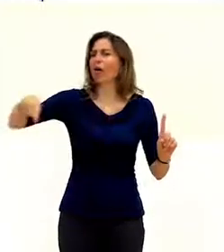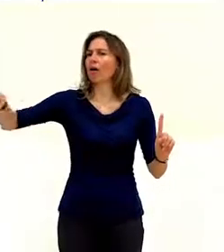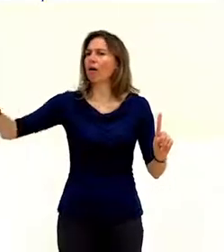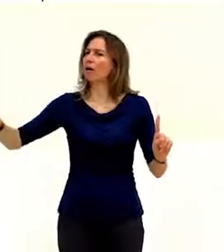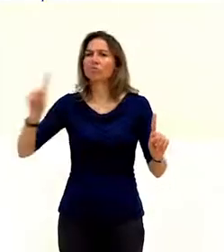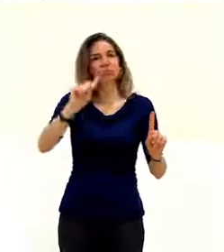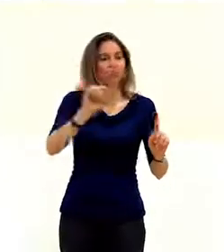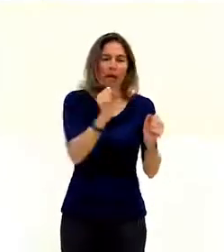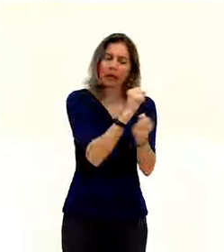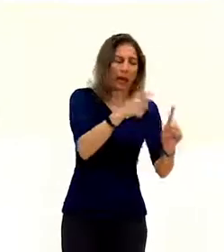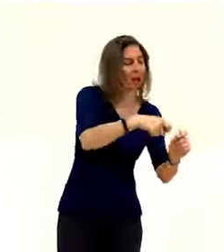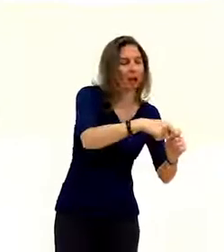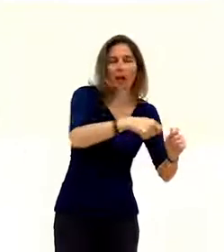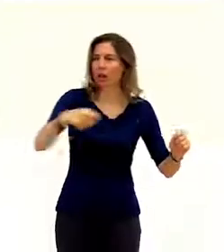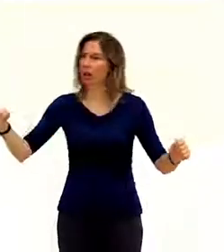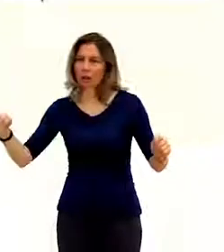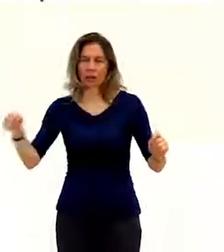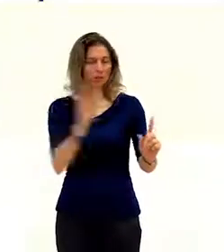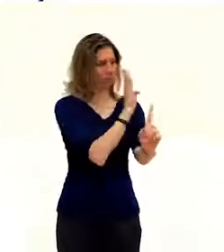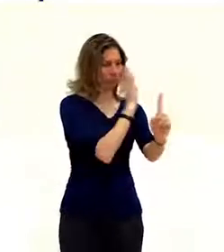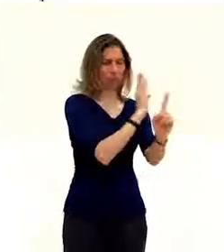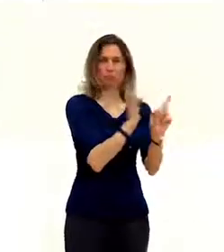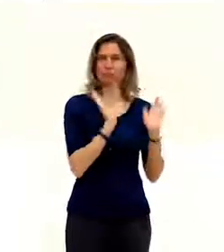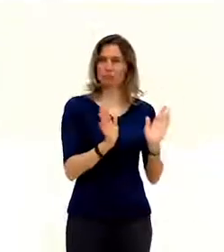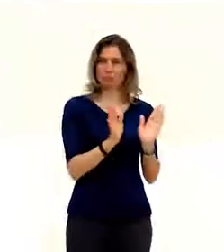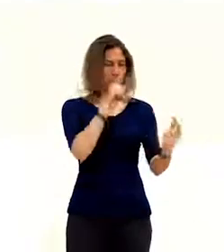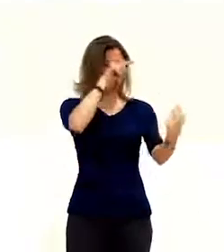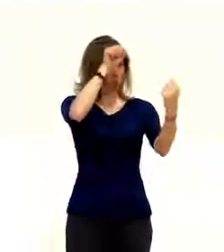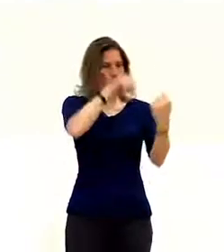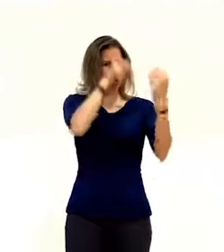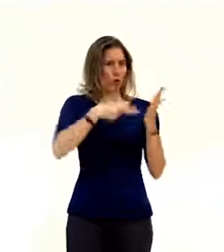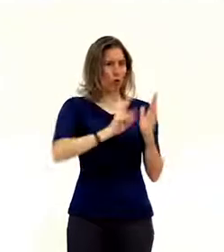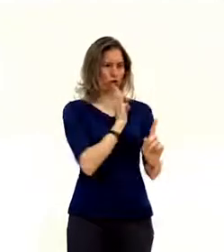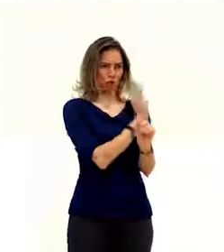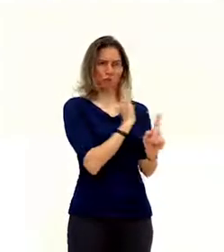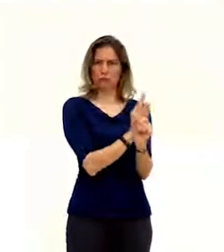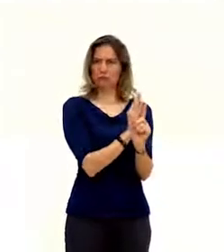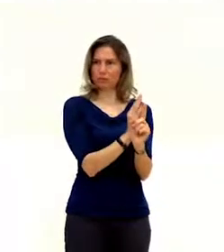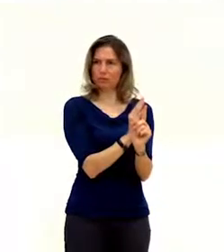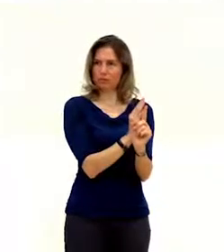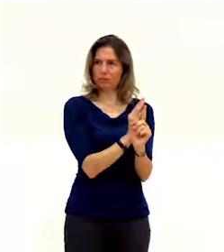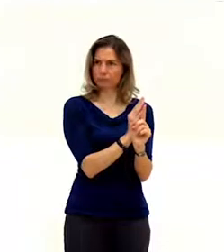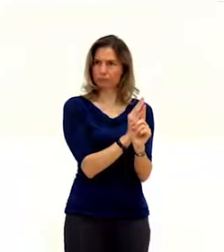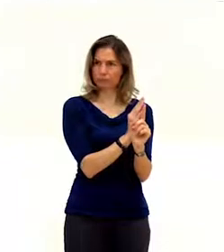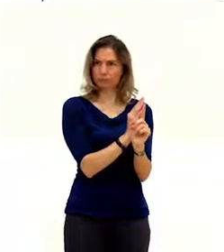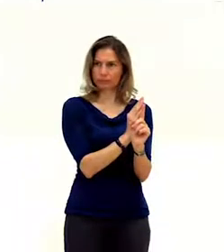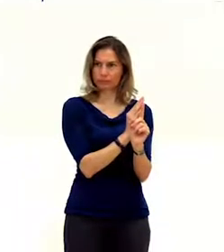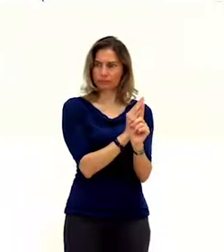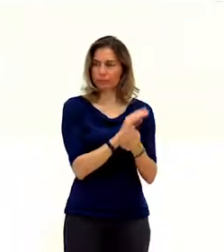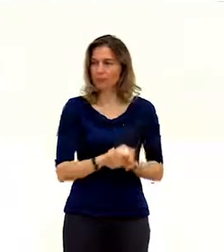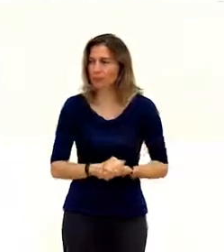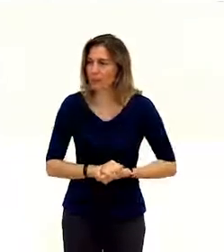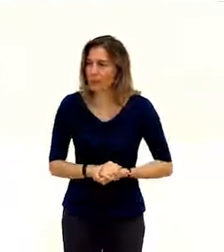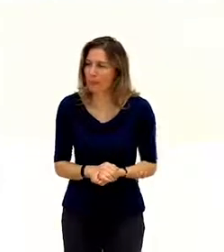purports to provide public services that in our case relate to accessibility requirements. Last but not